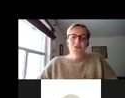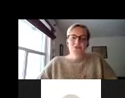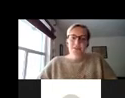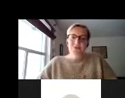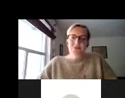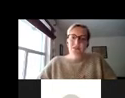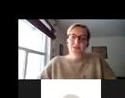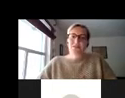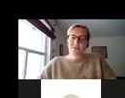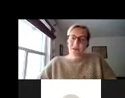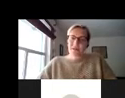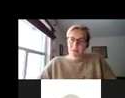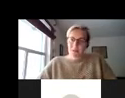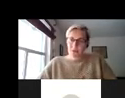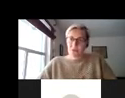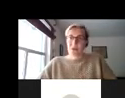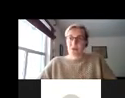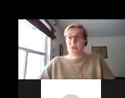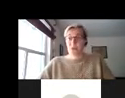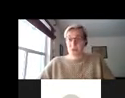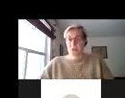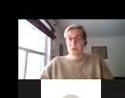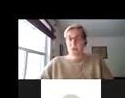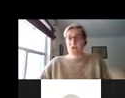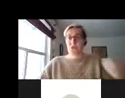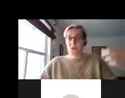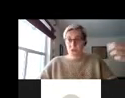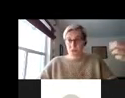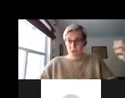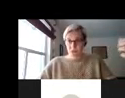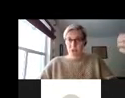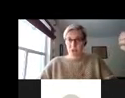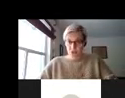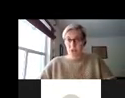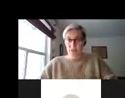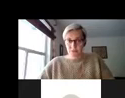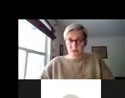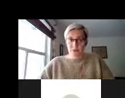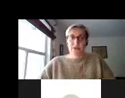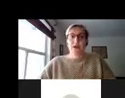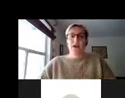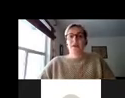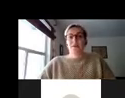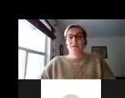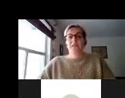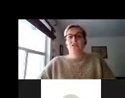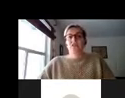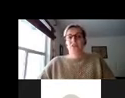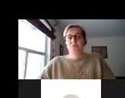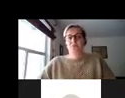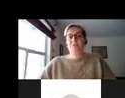one convince a reluctant family member, and we're talking about a person who is potentially doing the abuse, that mediation may help